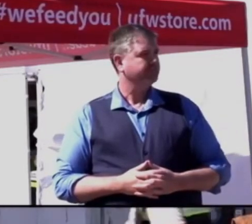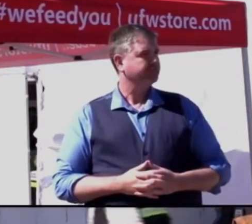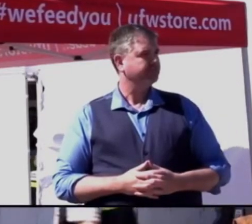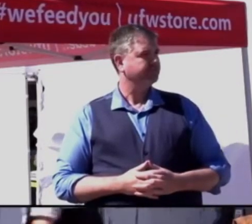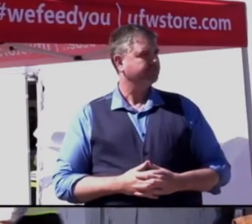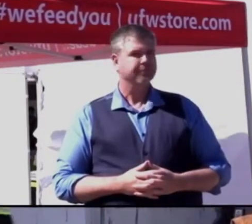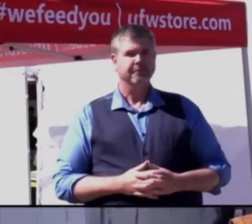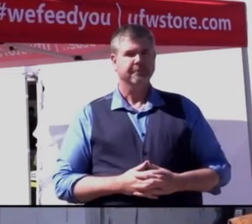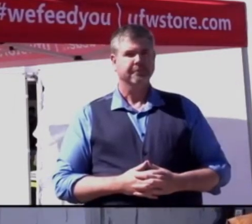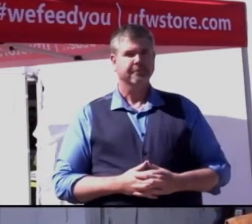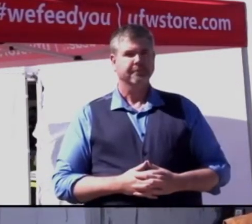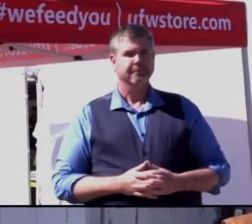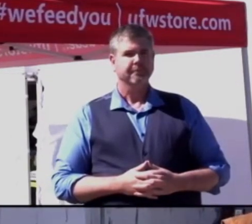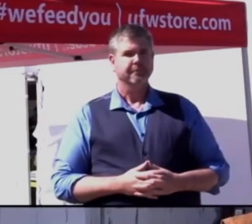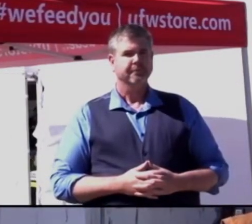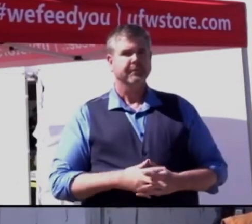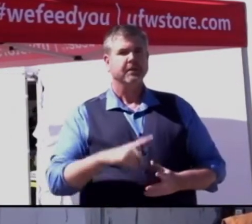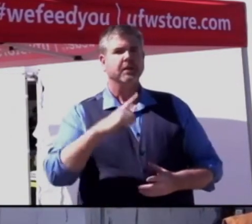Good morning.